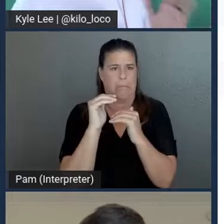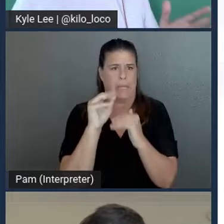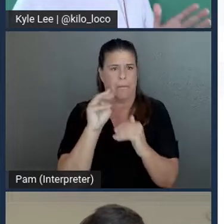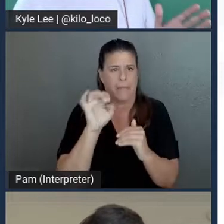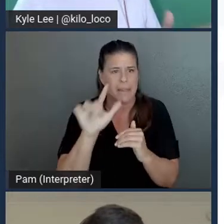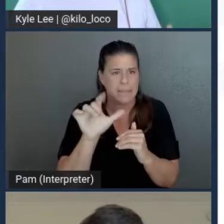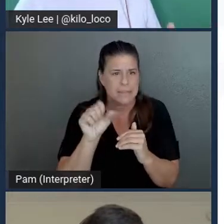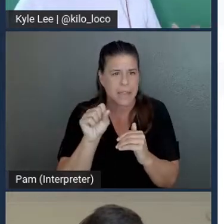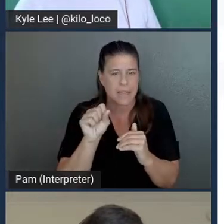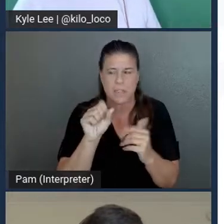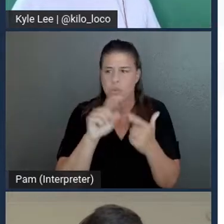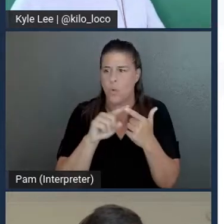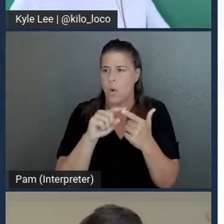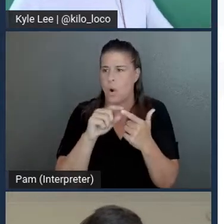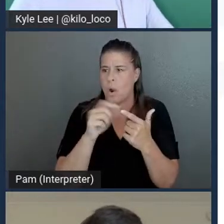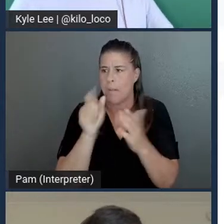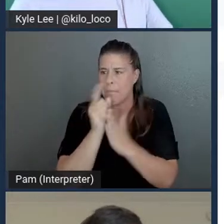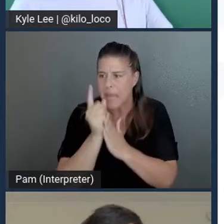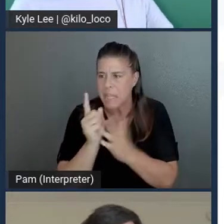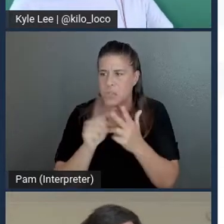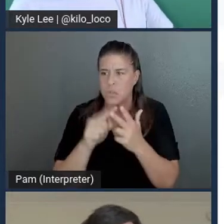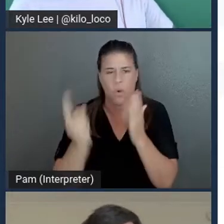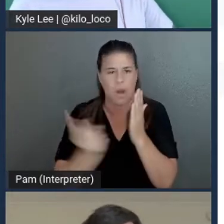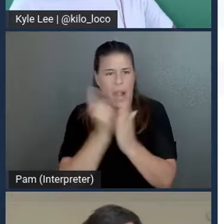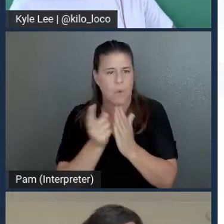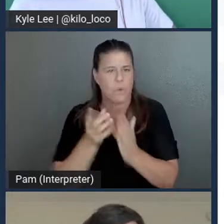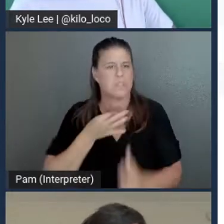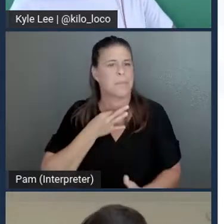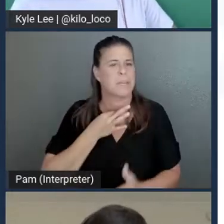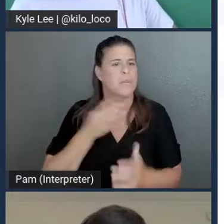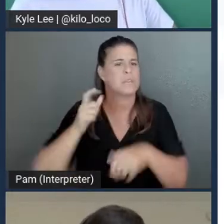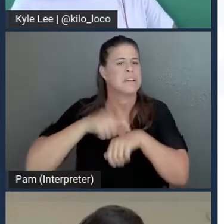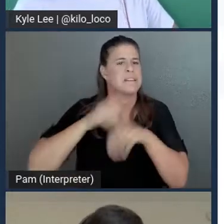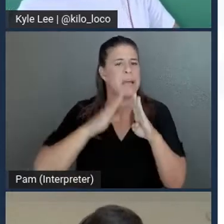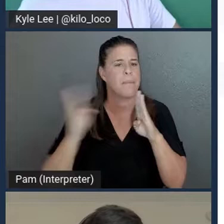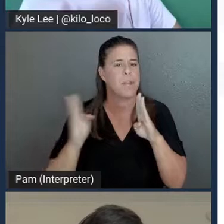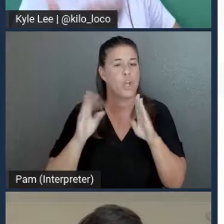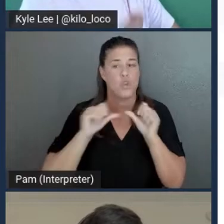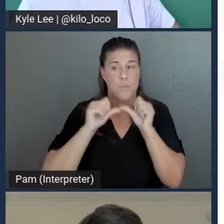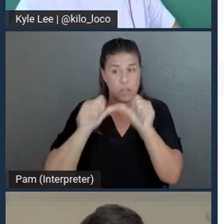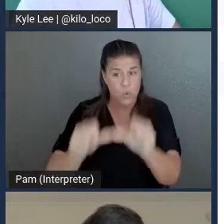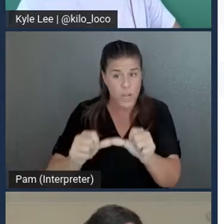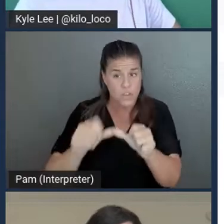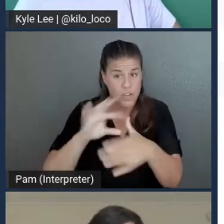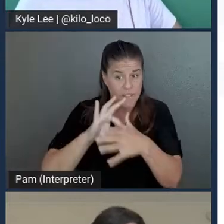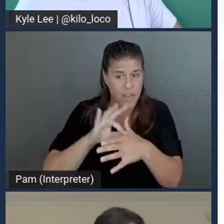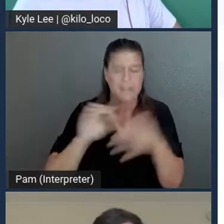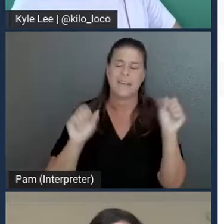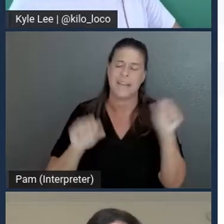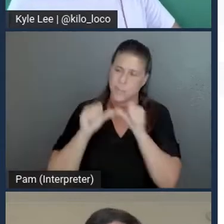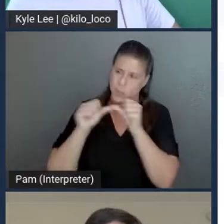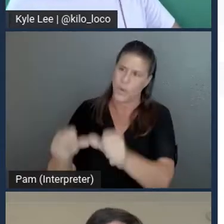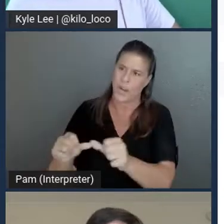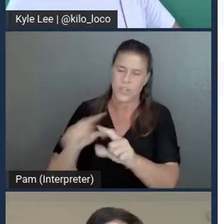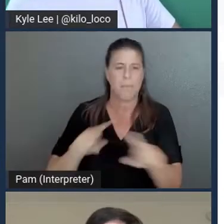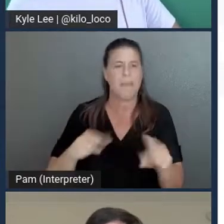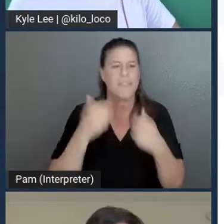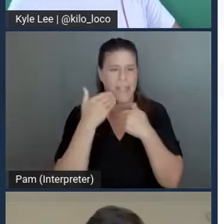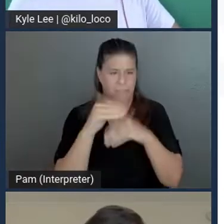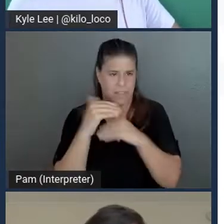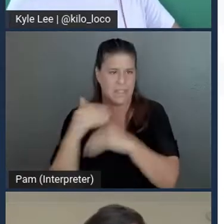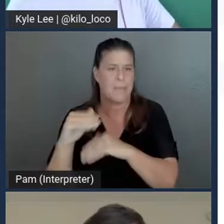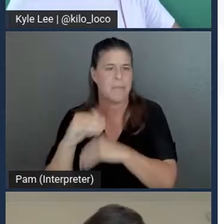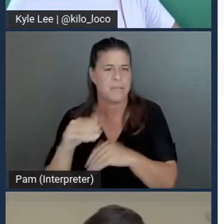milliseconds or minutes or hours? Or I was just curious. Duration of content, you mean? Duration. There are limits.